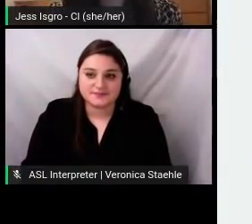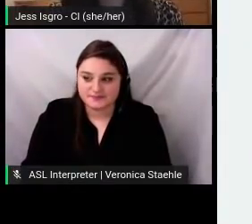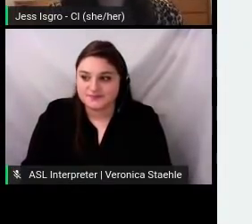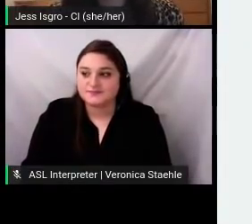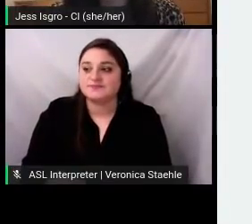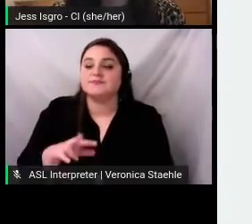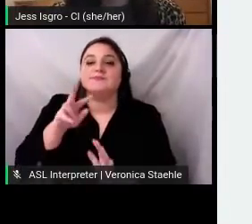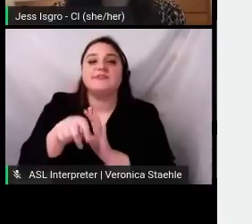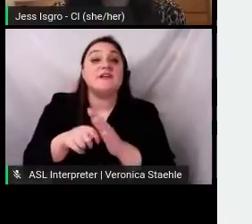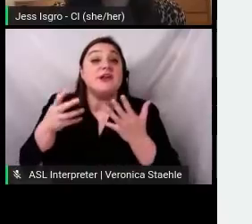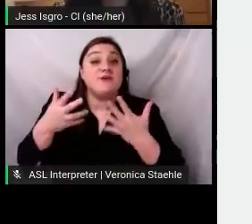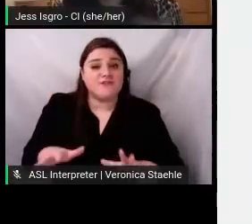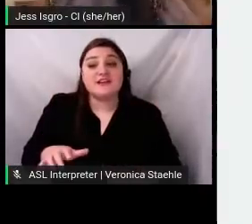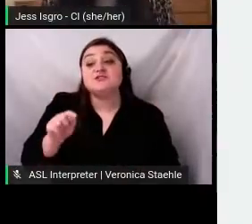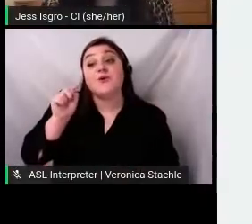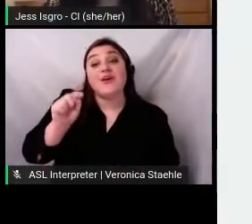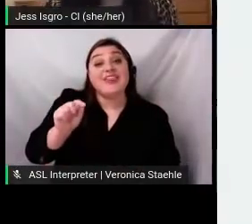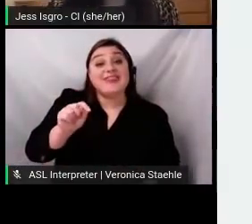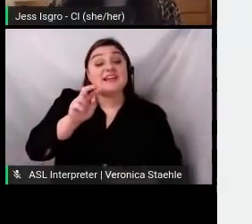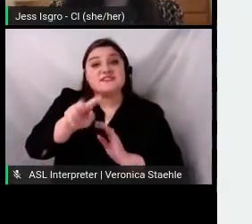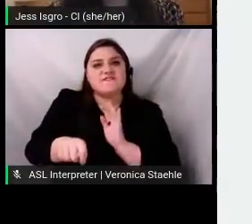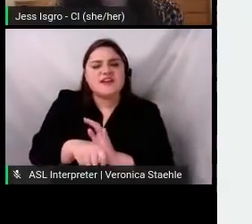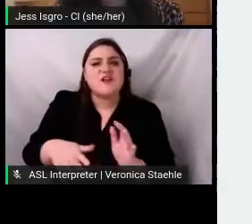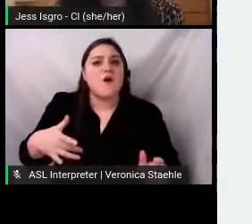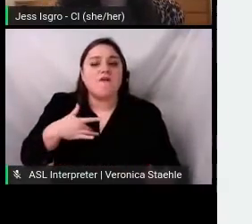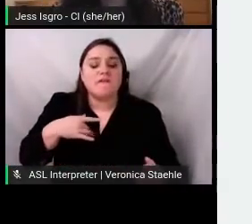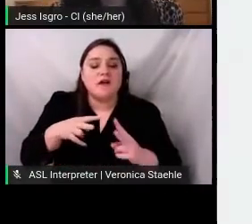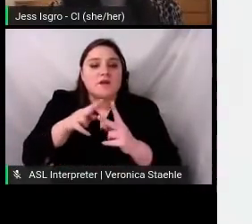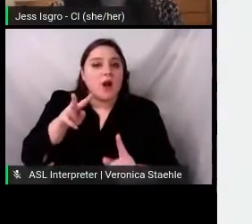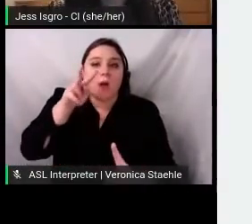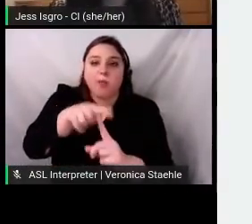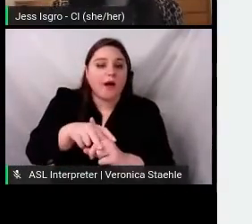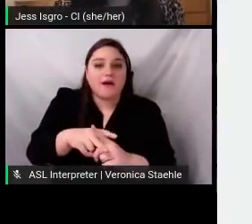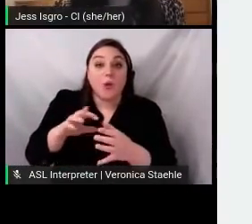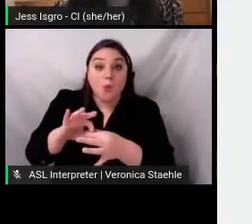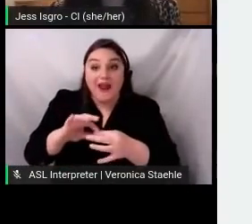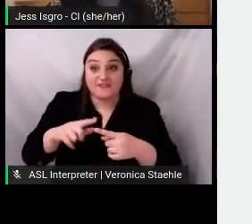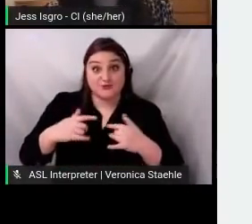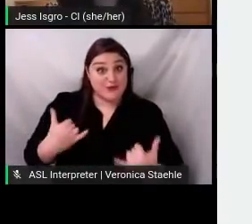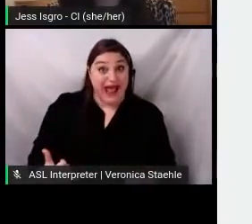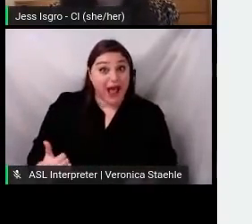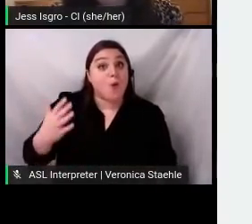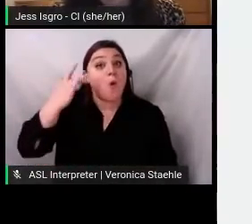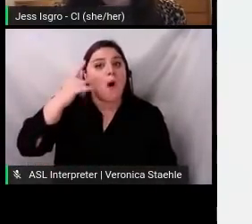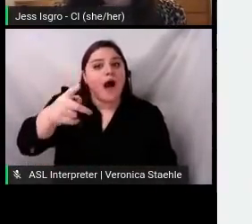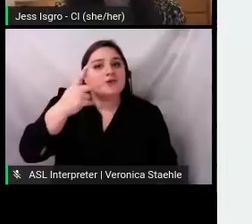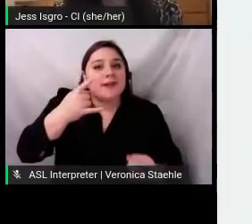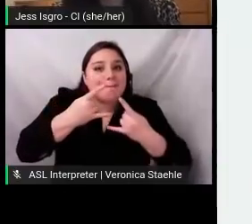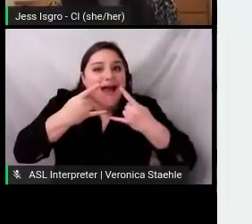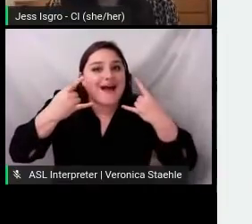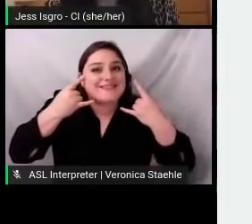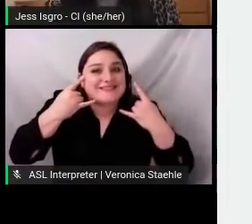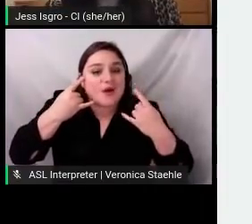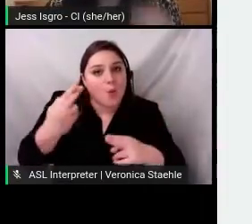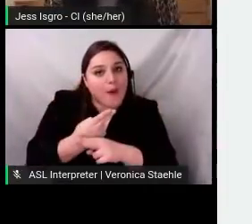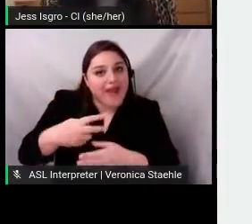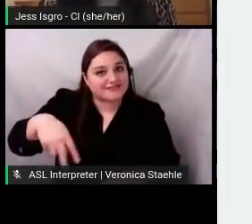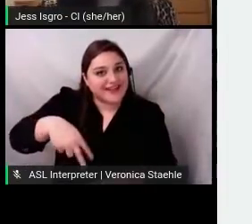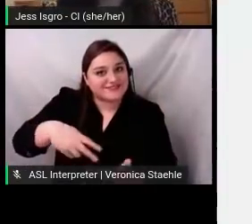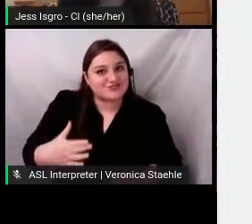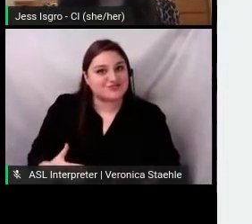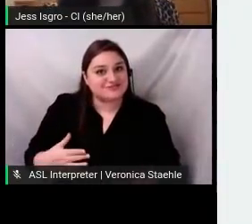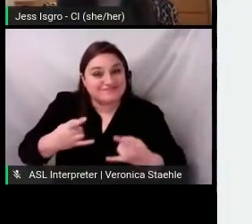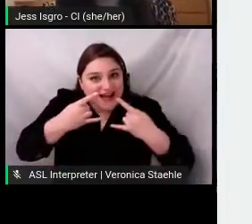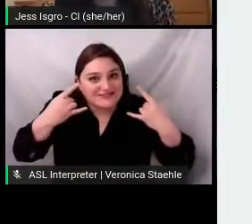So again, this video feels highly relevant. It feels like it was made for today, really, because it was. You know, dancers are wearing masks, they're distanced from one another. The video